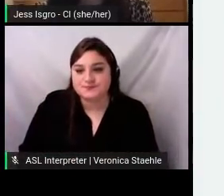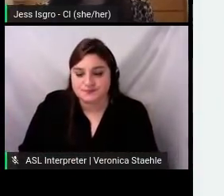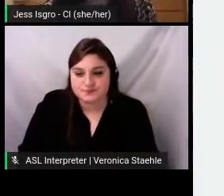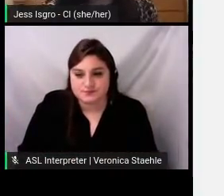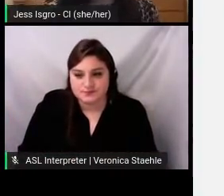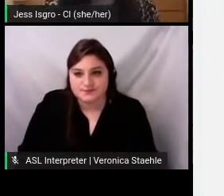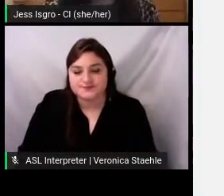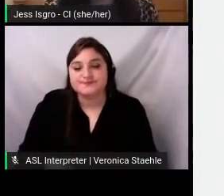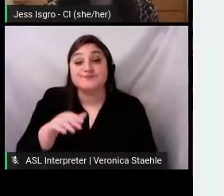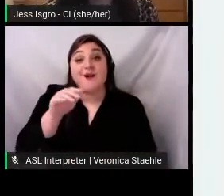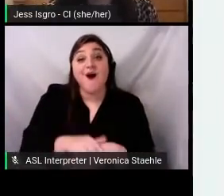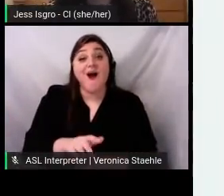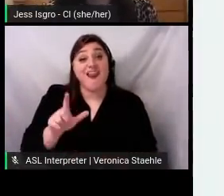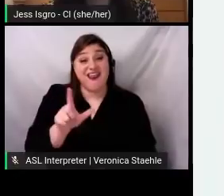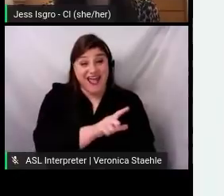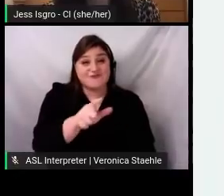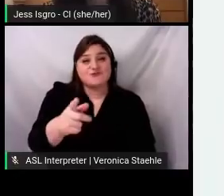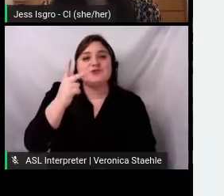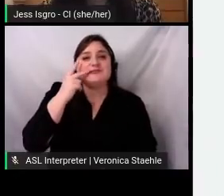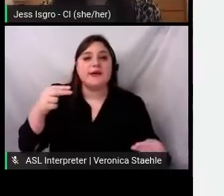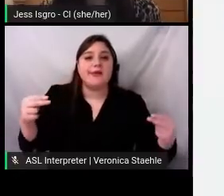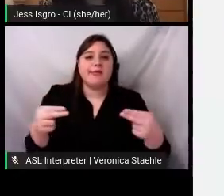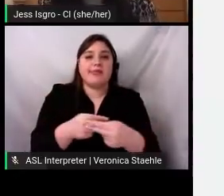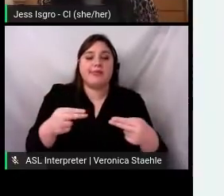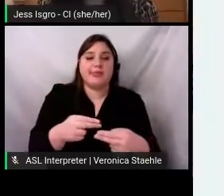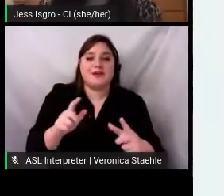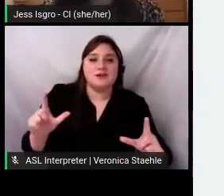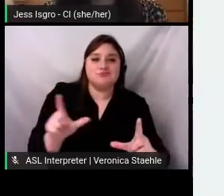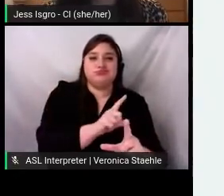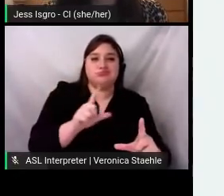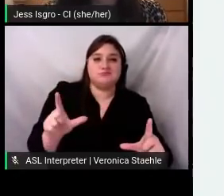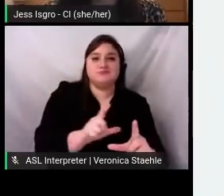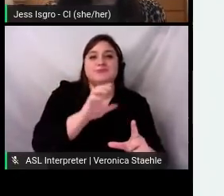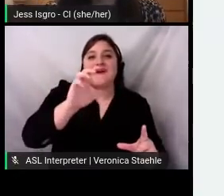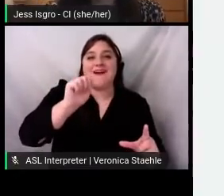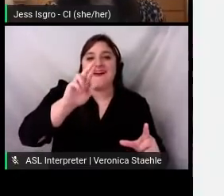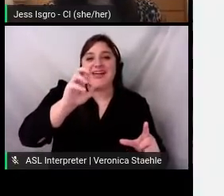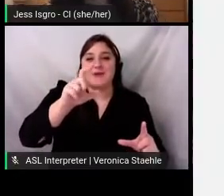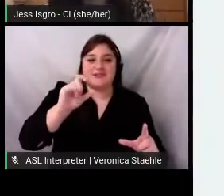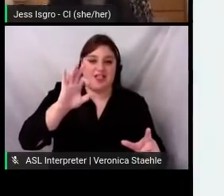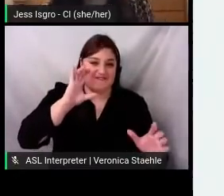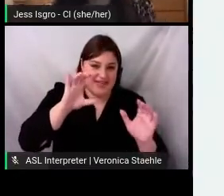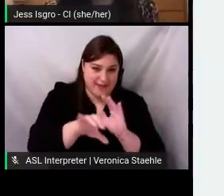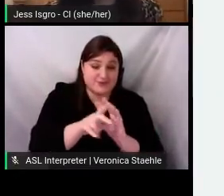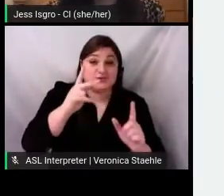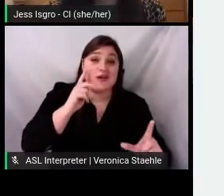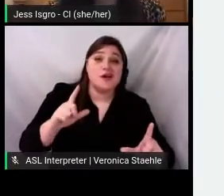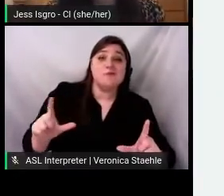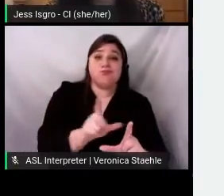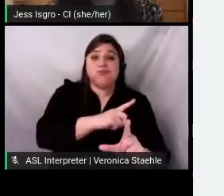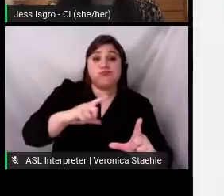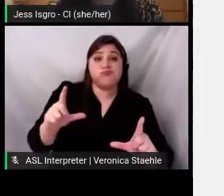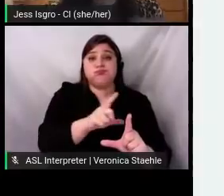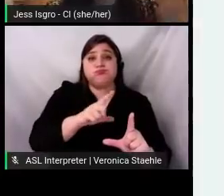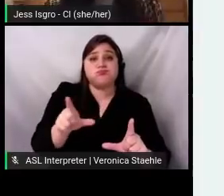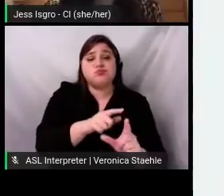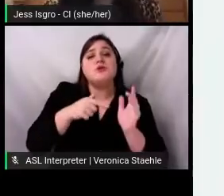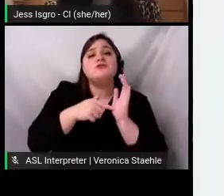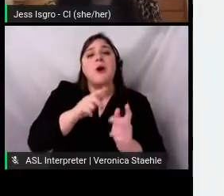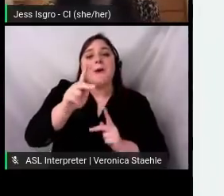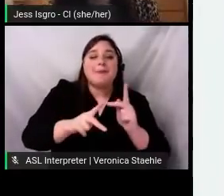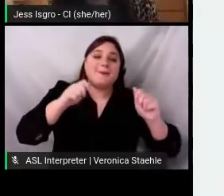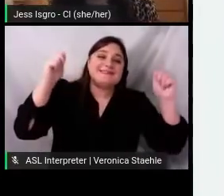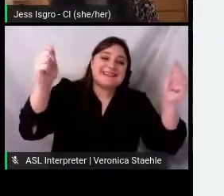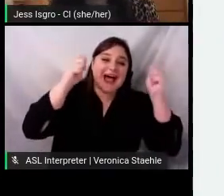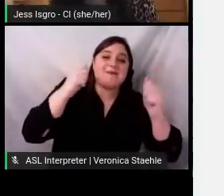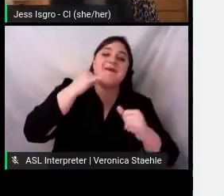Instagram carousel from Cincinnati Playhouse in the Park. Here we can see a variety of different production photos, and they're celebrating International Day of Friendship. It says, "Cheers